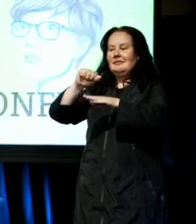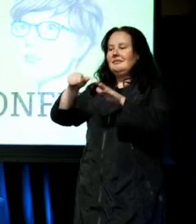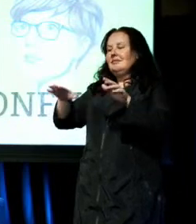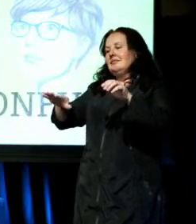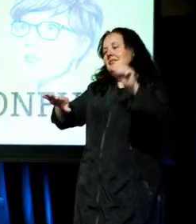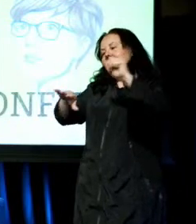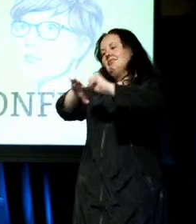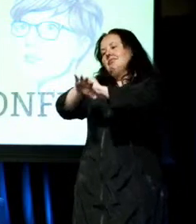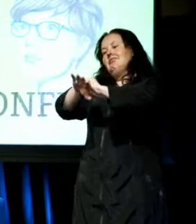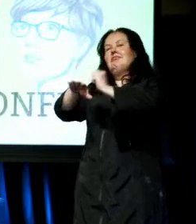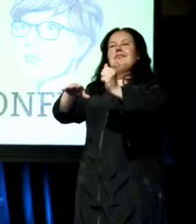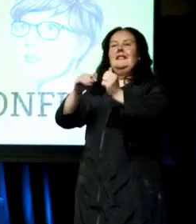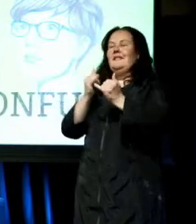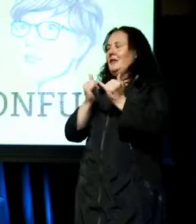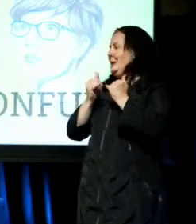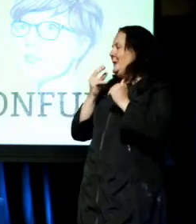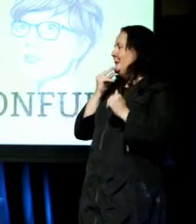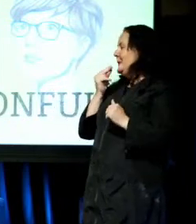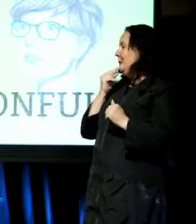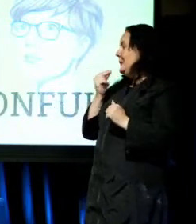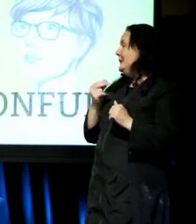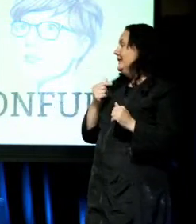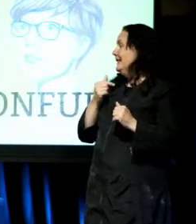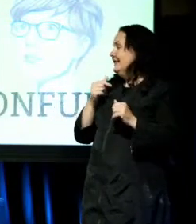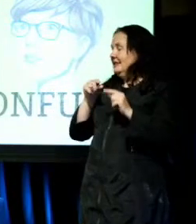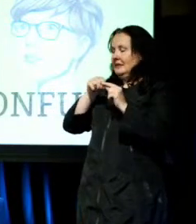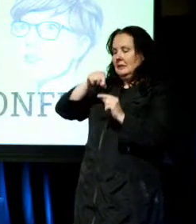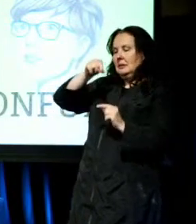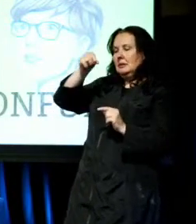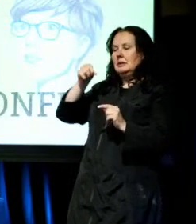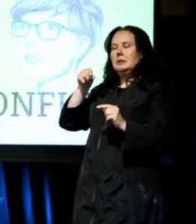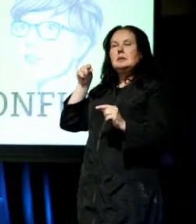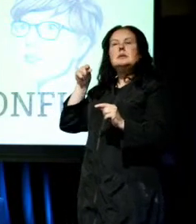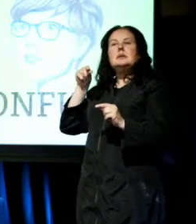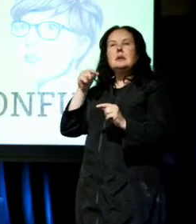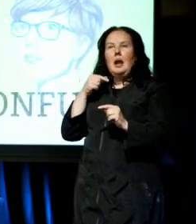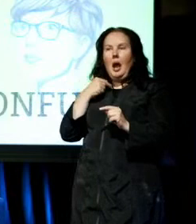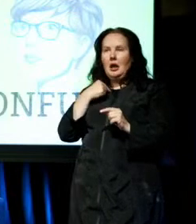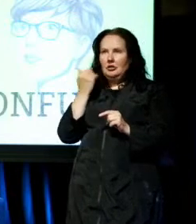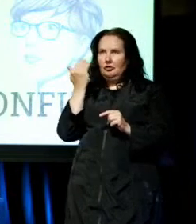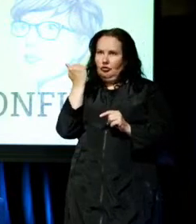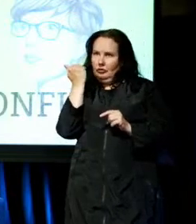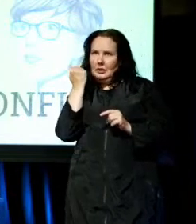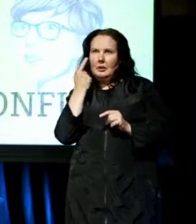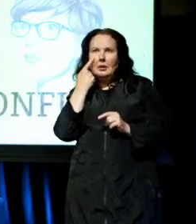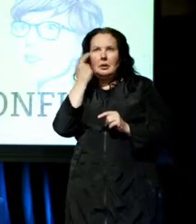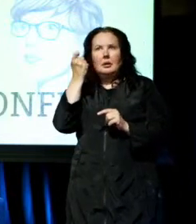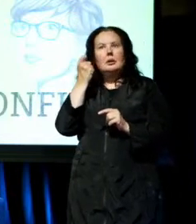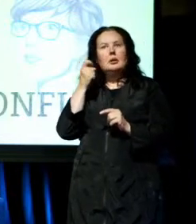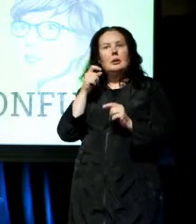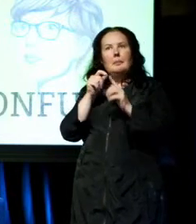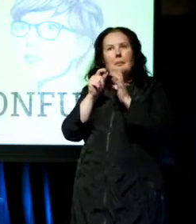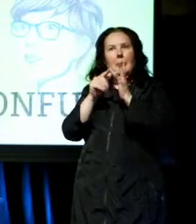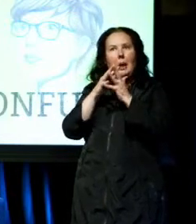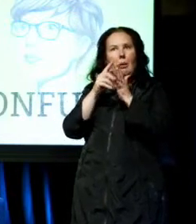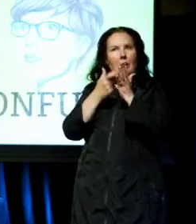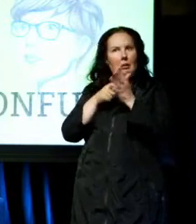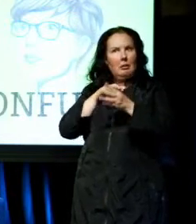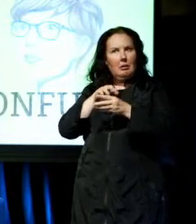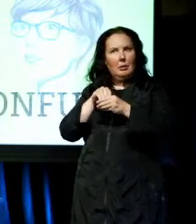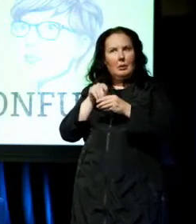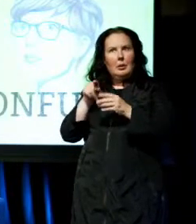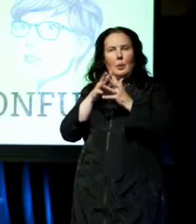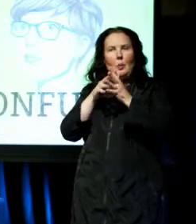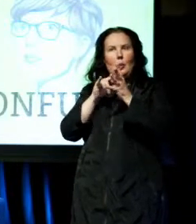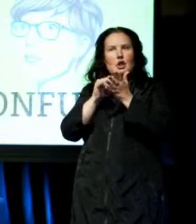crowd. That is so cool. No, I only recently discovered the power of washi tape for customizing mobility aids. I think it's a